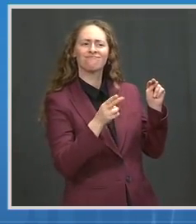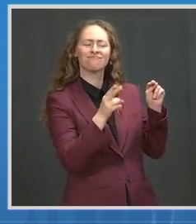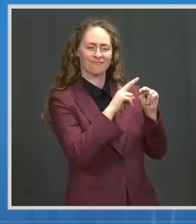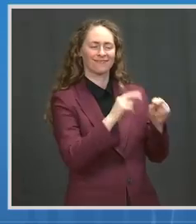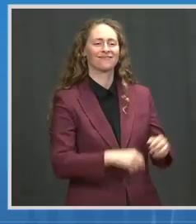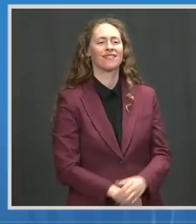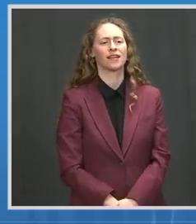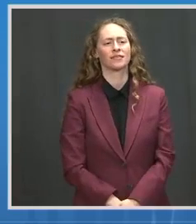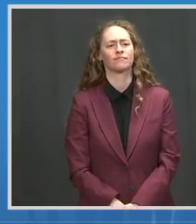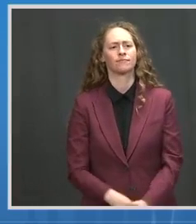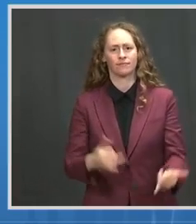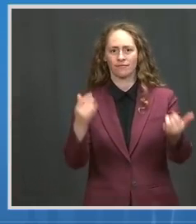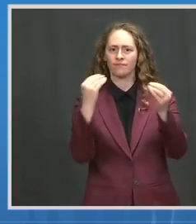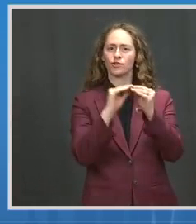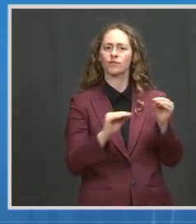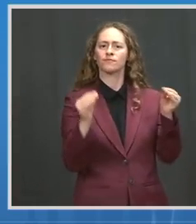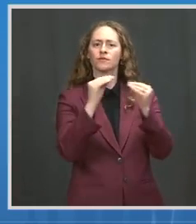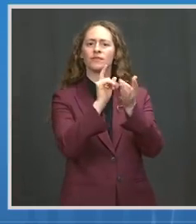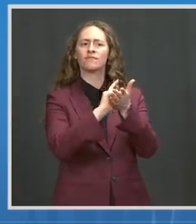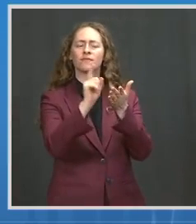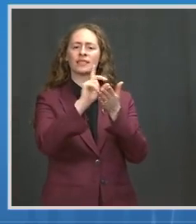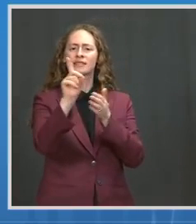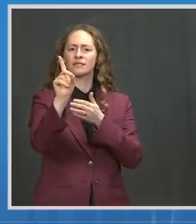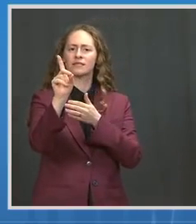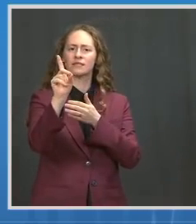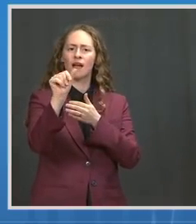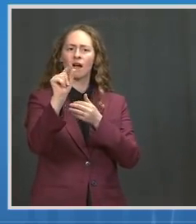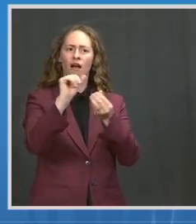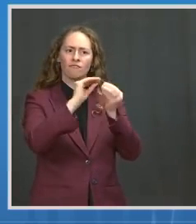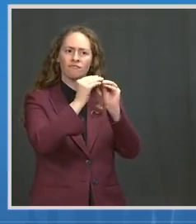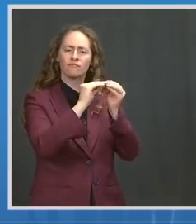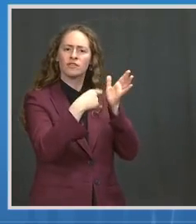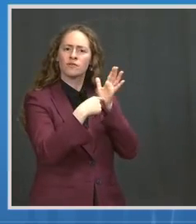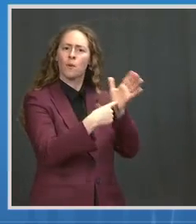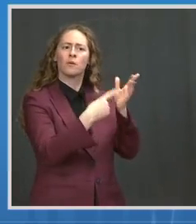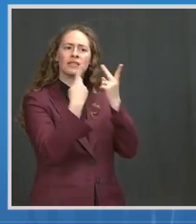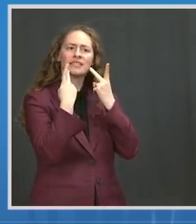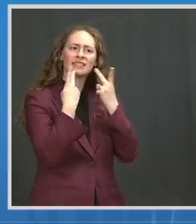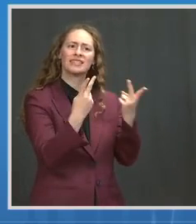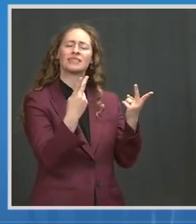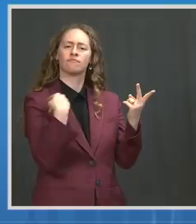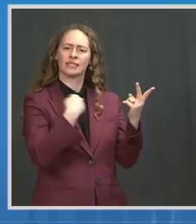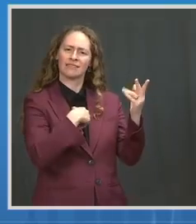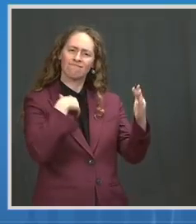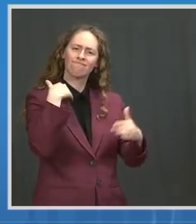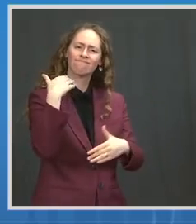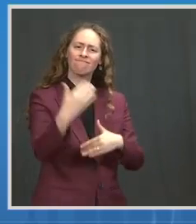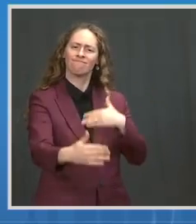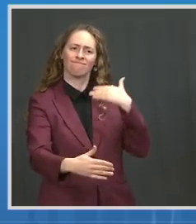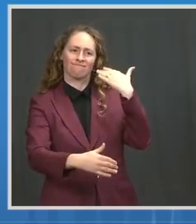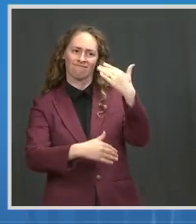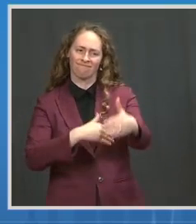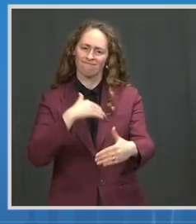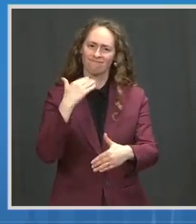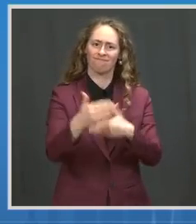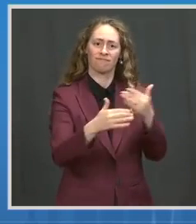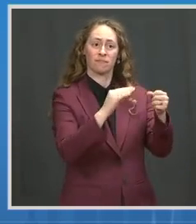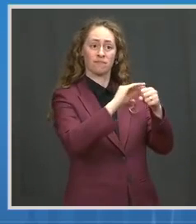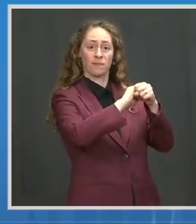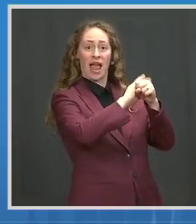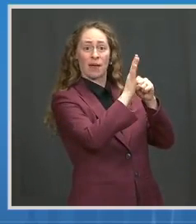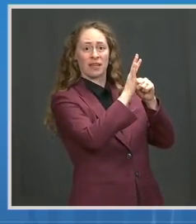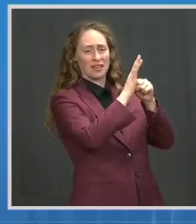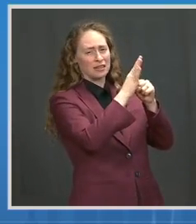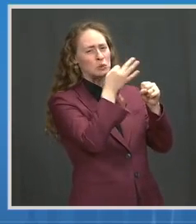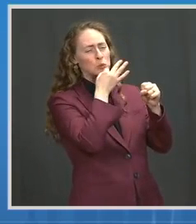on preventing disease and moving us out of this pandemic. Today, CDC published an MMWR that demonstrates